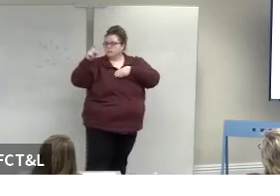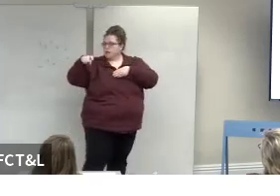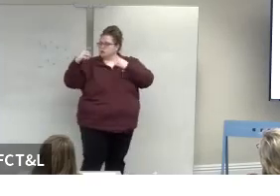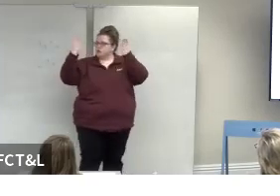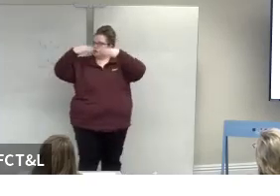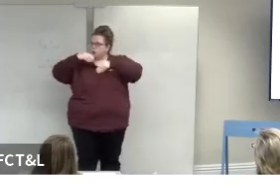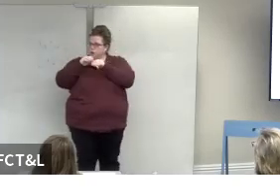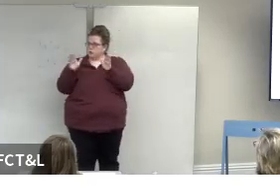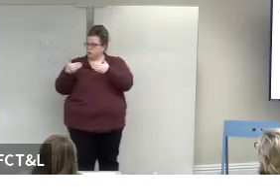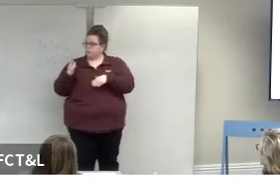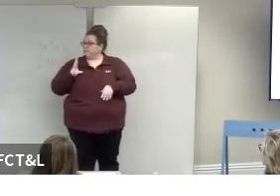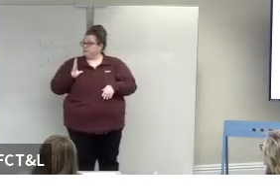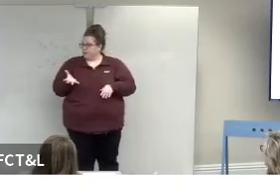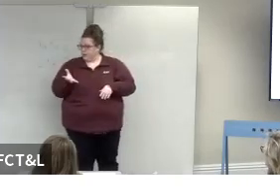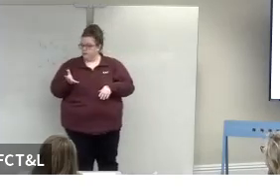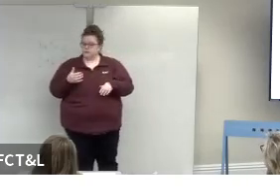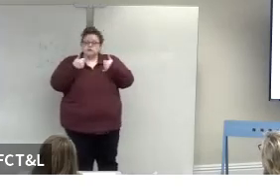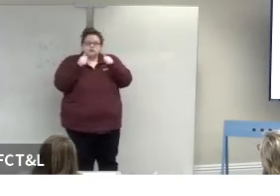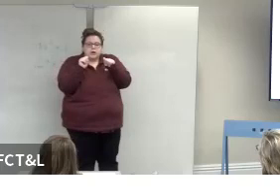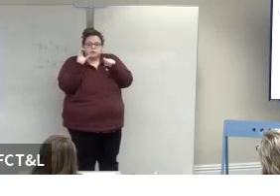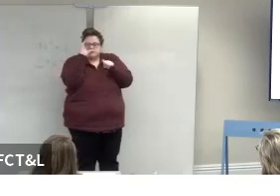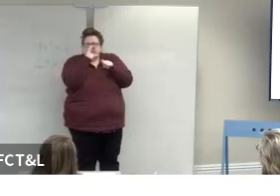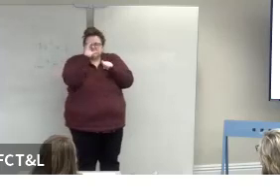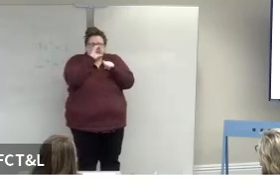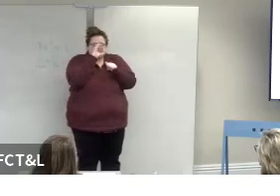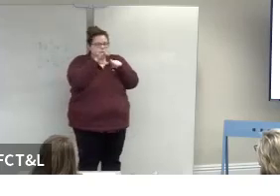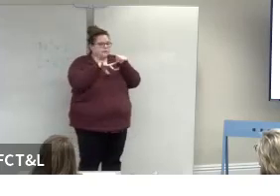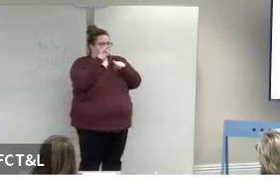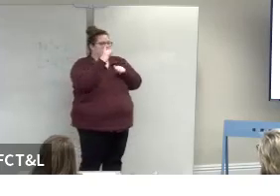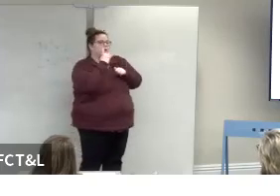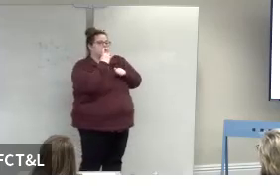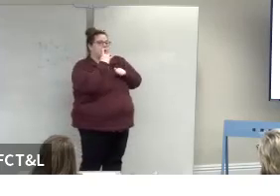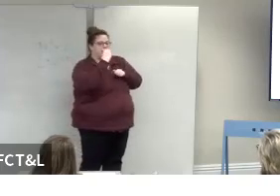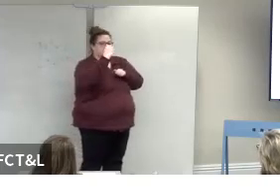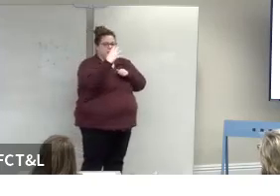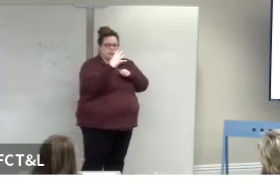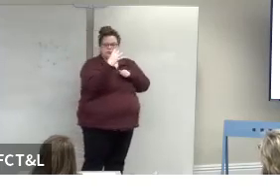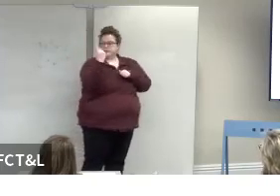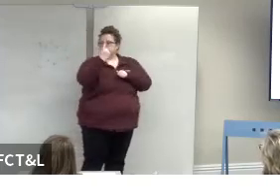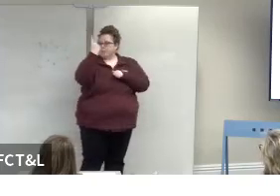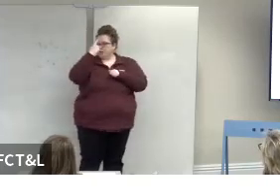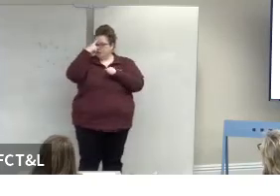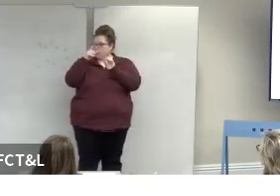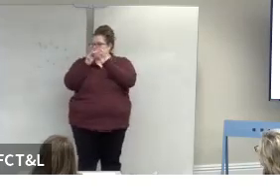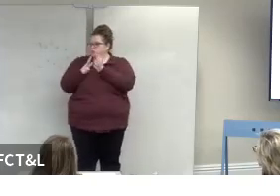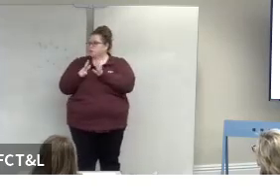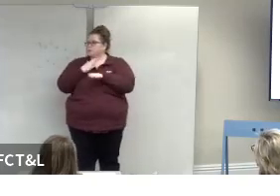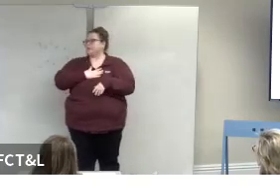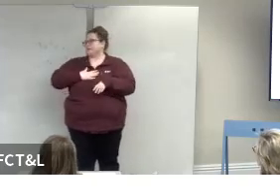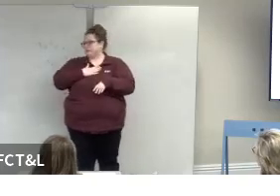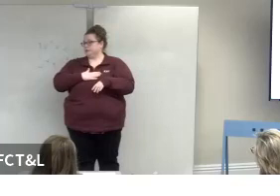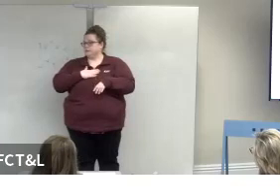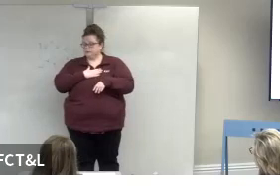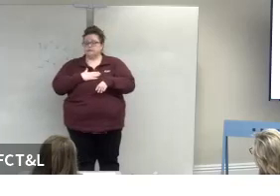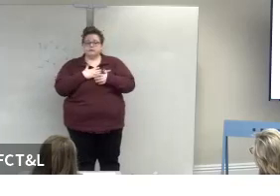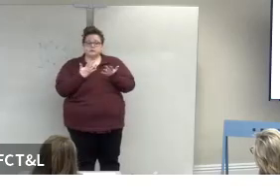Now, if you're showing something, a video, and the room has to darken, that's fine, but just be cognizant of that you might have to put a light on